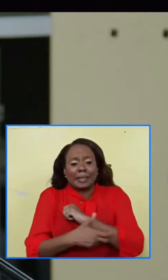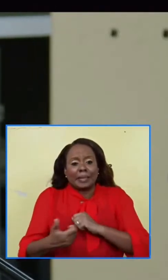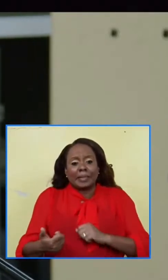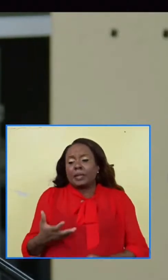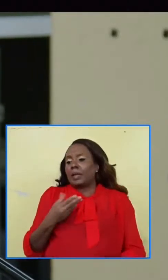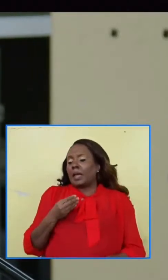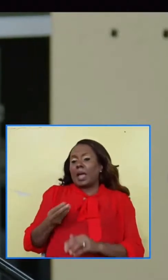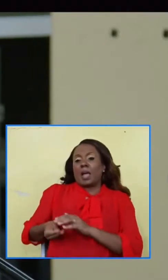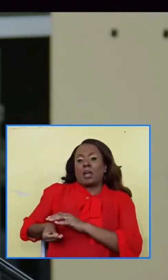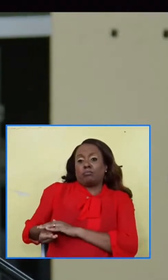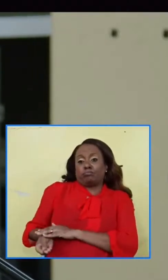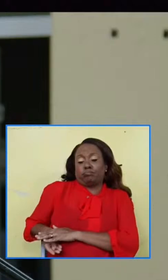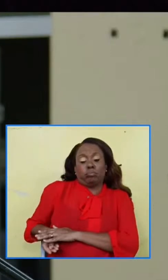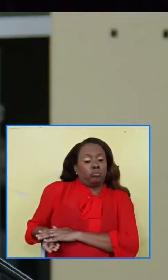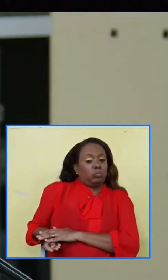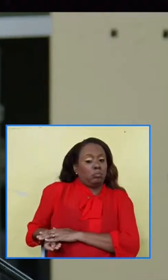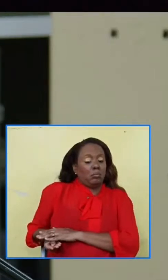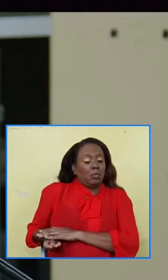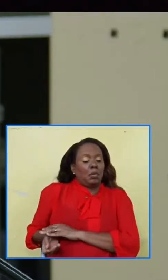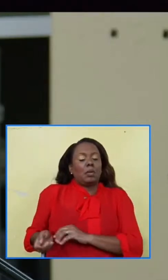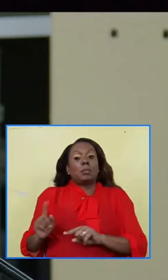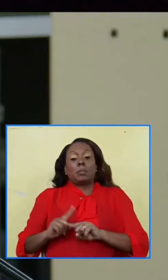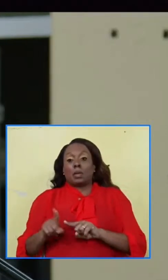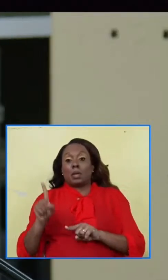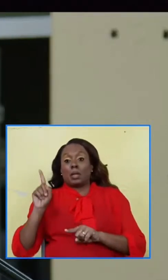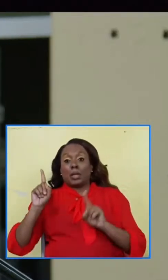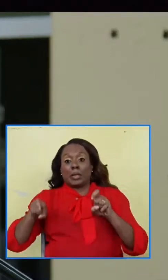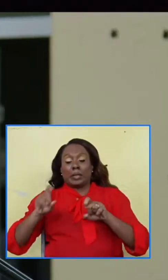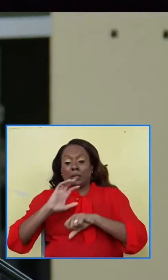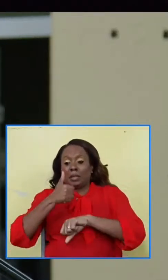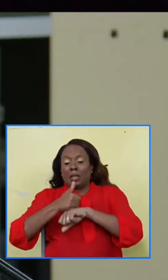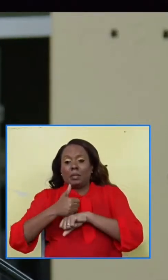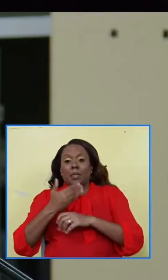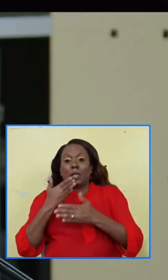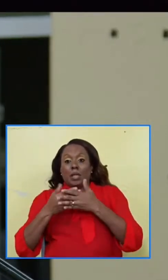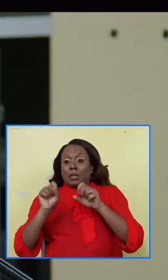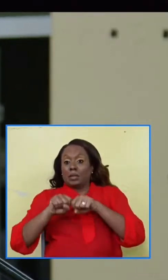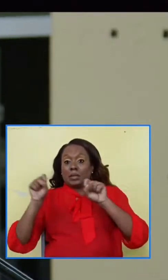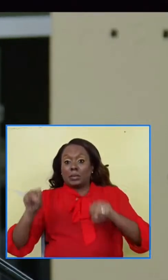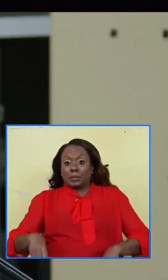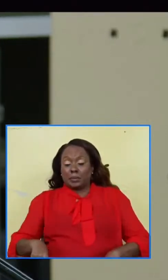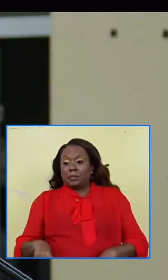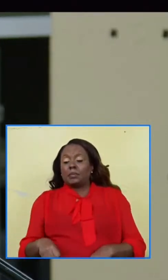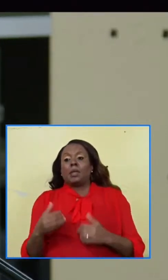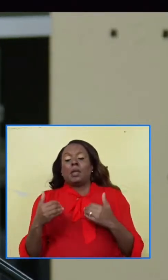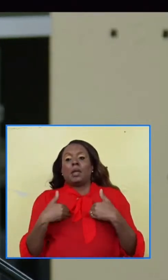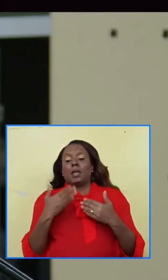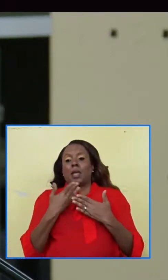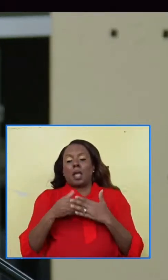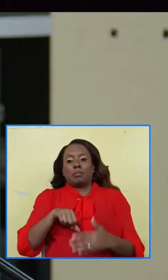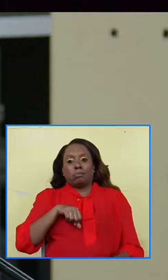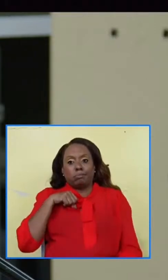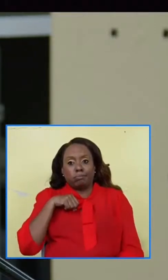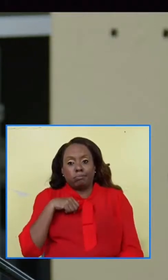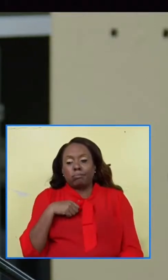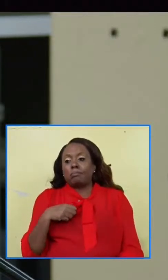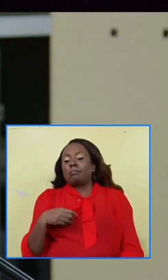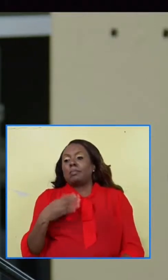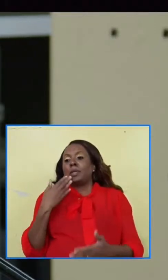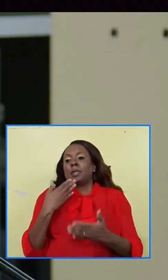things are probable. But you need a system which has a lot of integrity, a lot